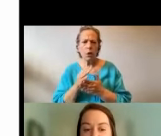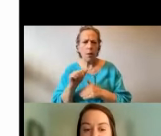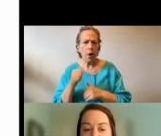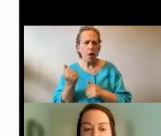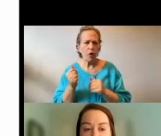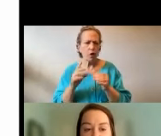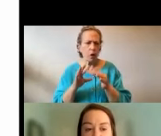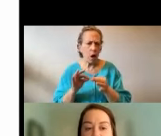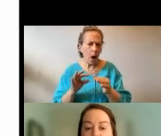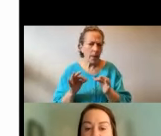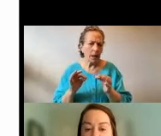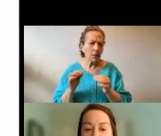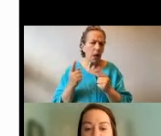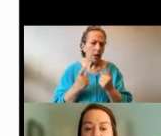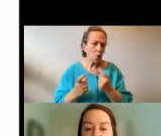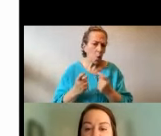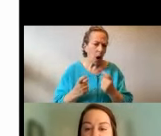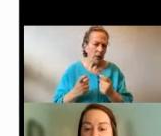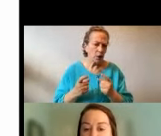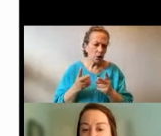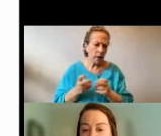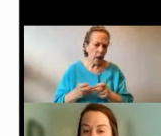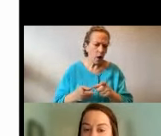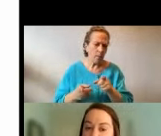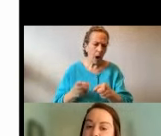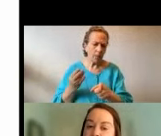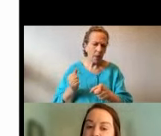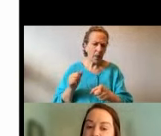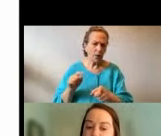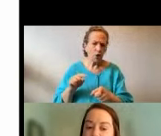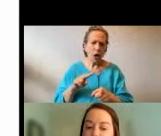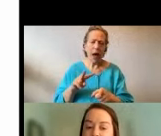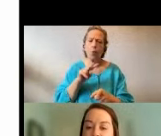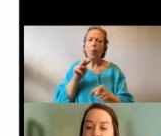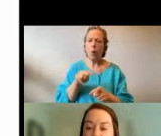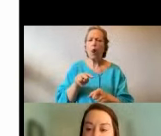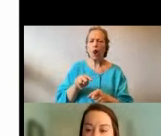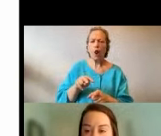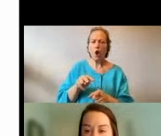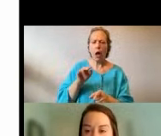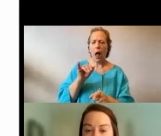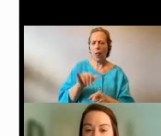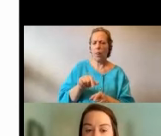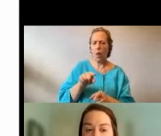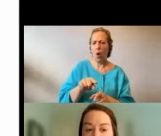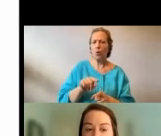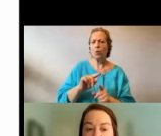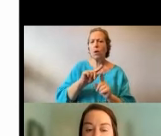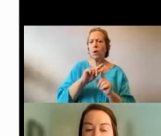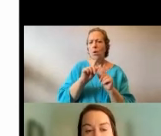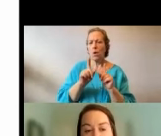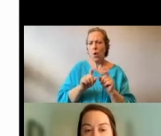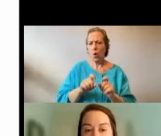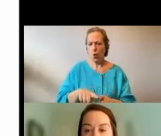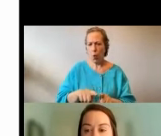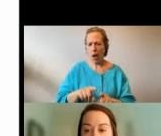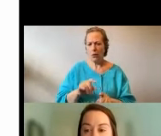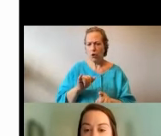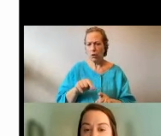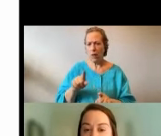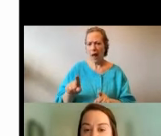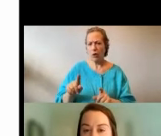and questions that have been popped in here, and we will take a look back at those comments and questions that you have typed in